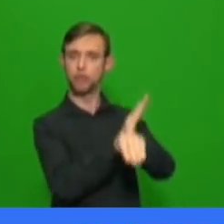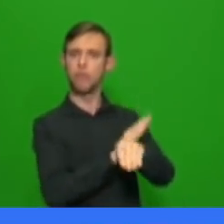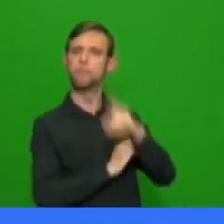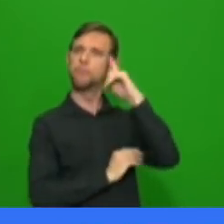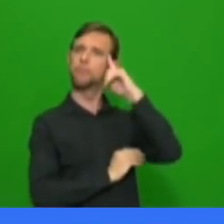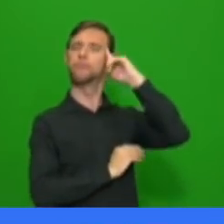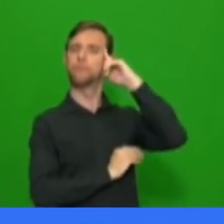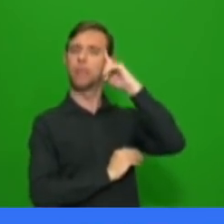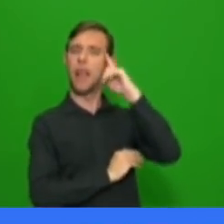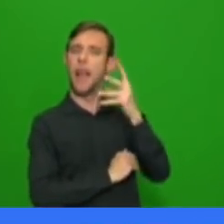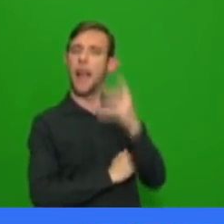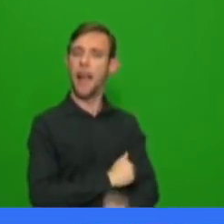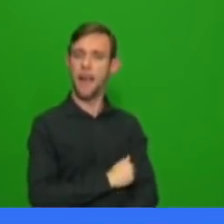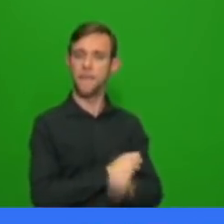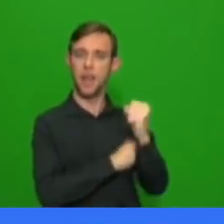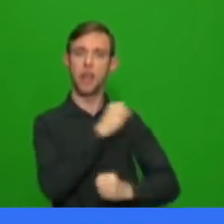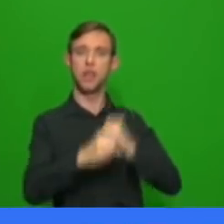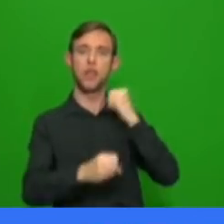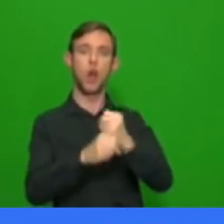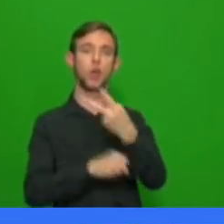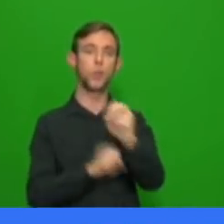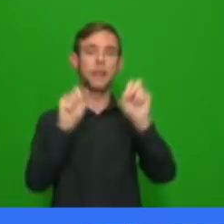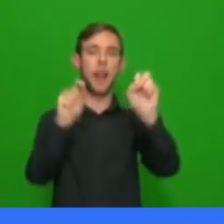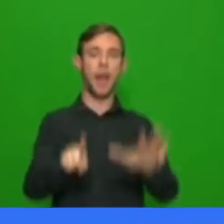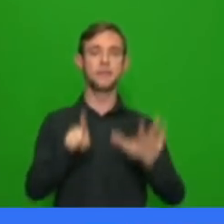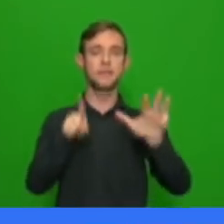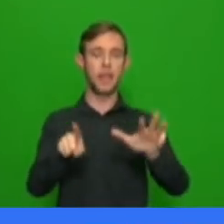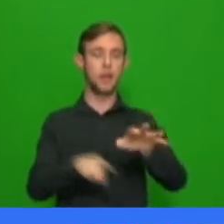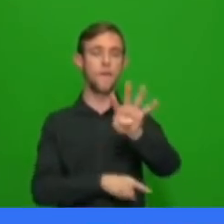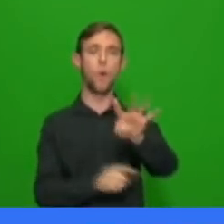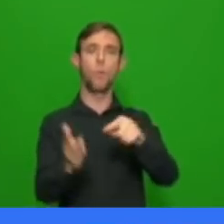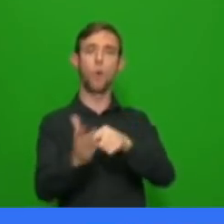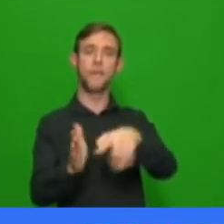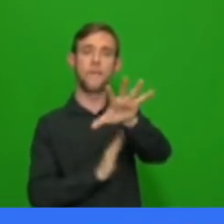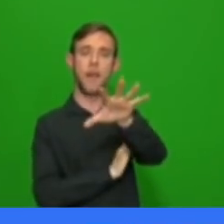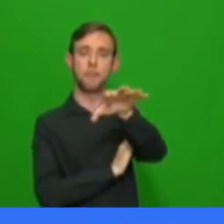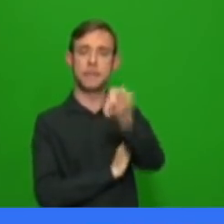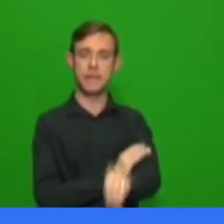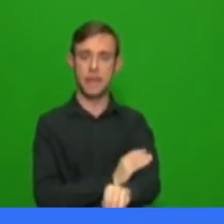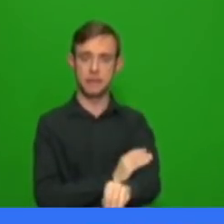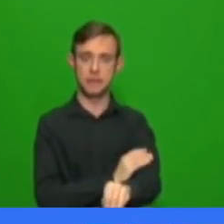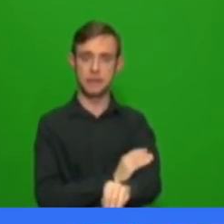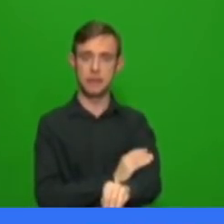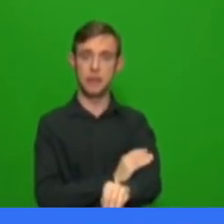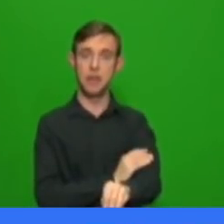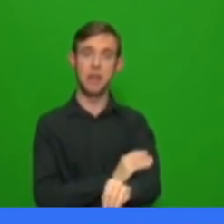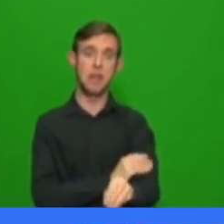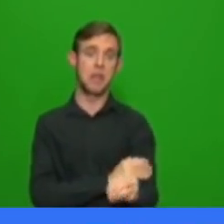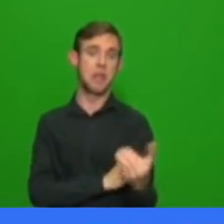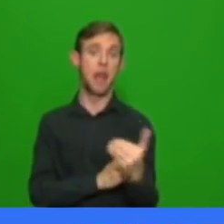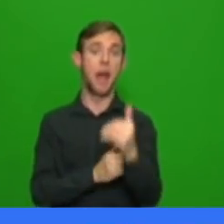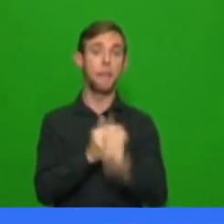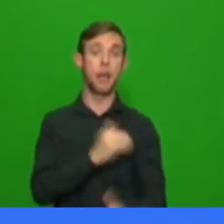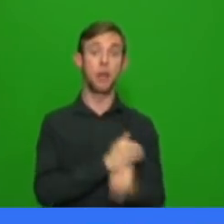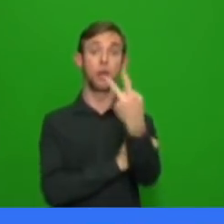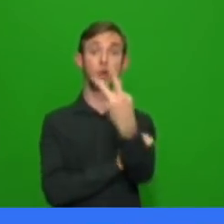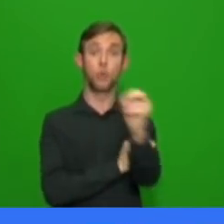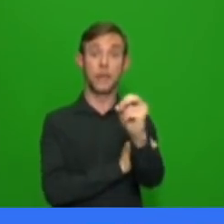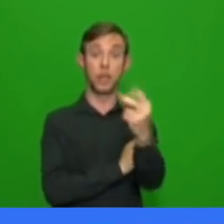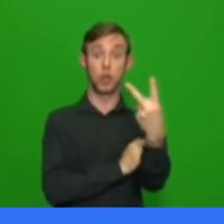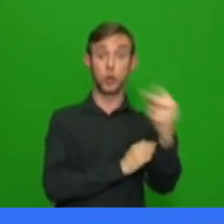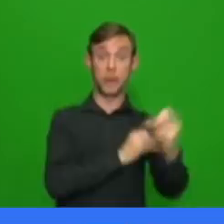average 4.5% in 2019, increasing to 5.1% in 2020,